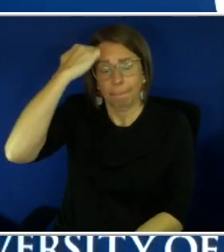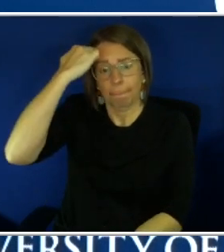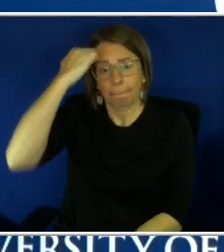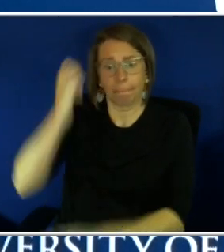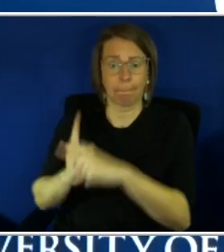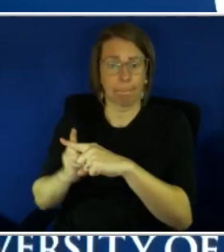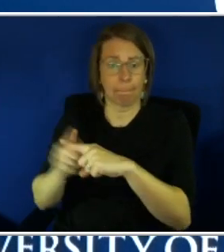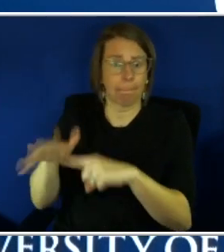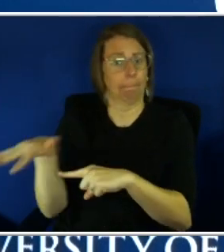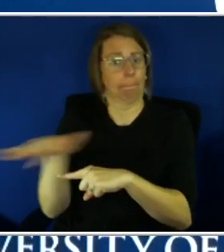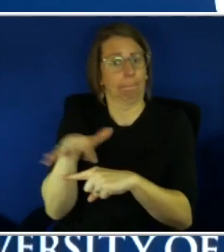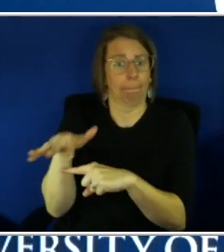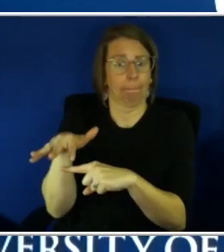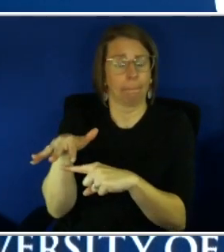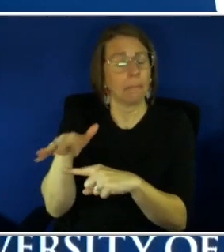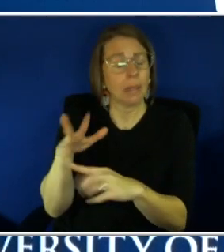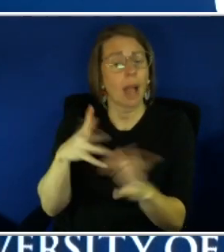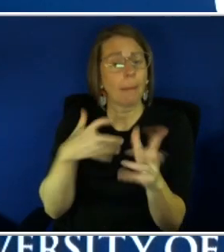get that updated